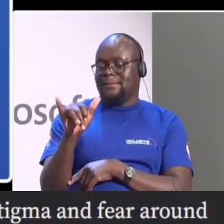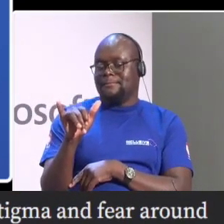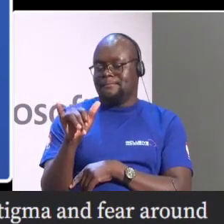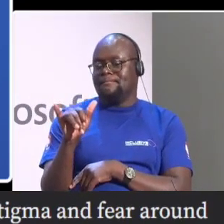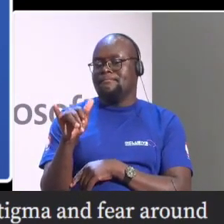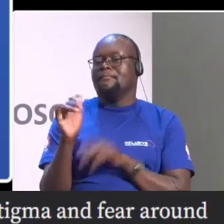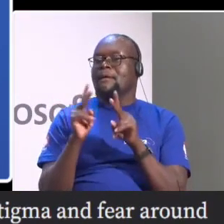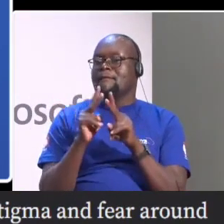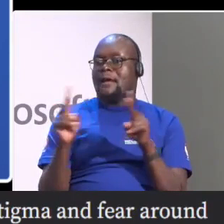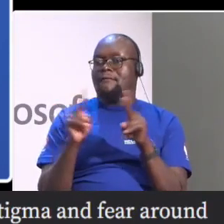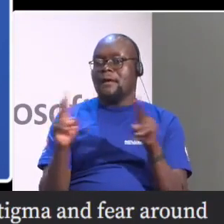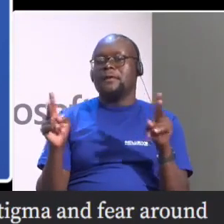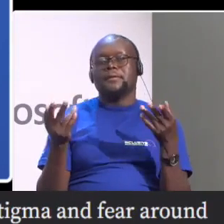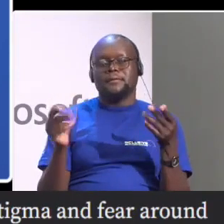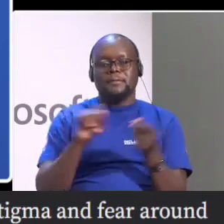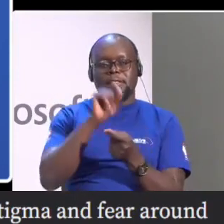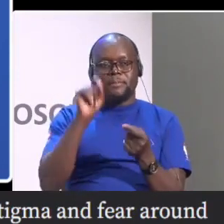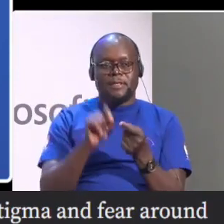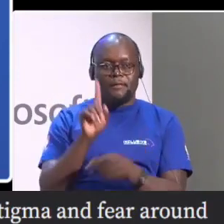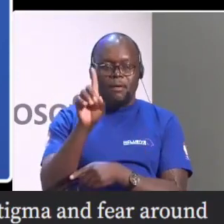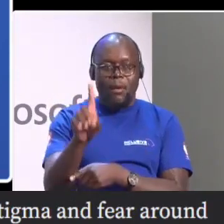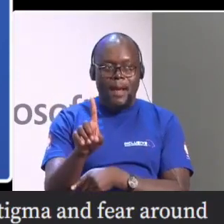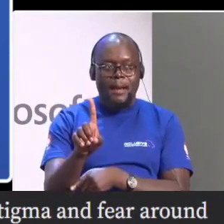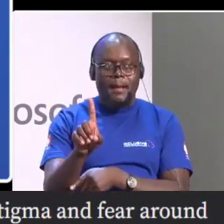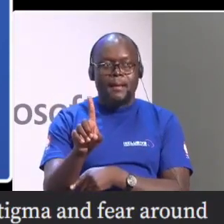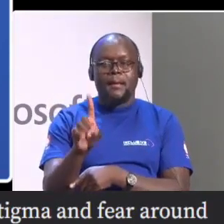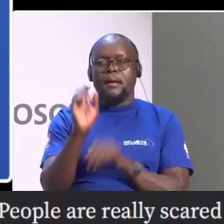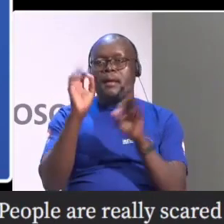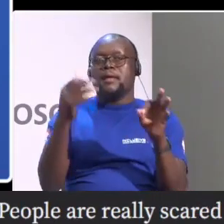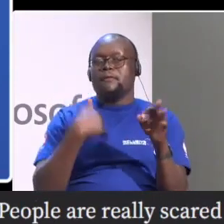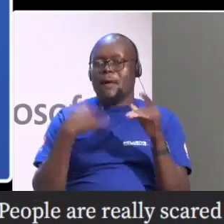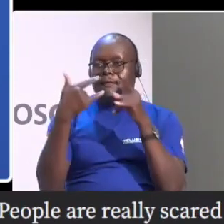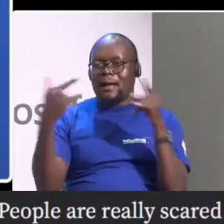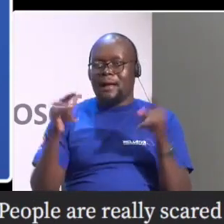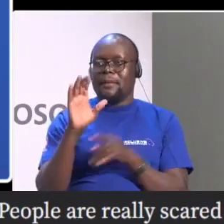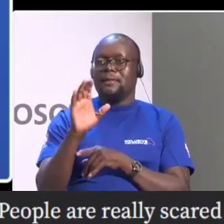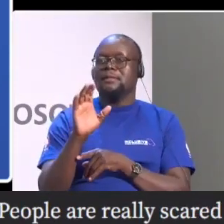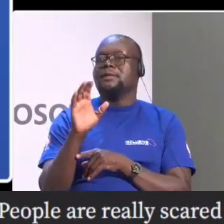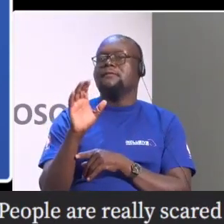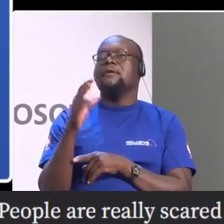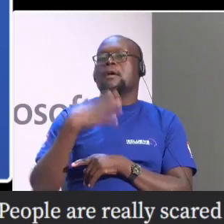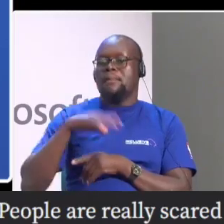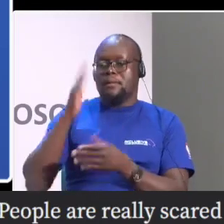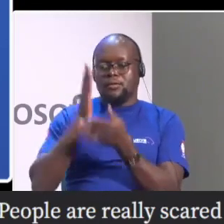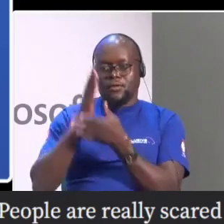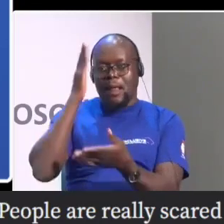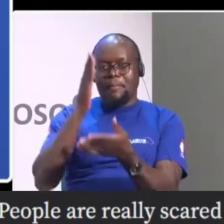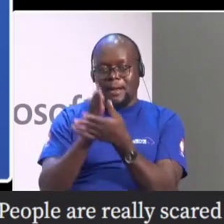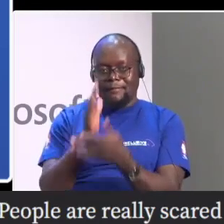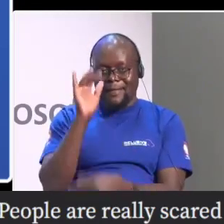That's a really super specific one. But if you have a gap in the CV, people actually believe that